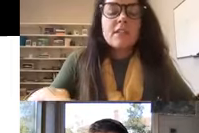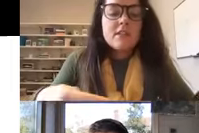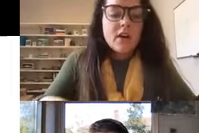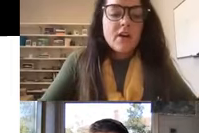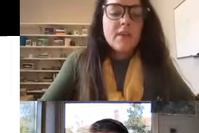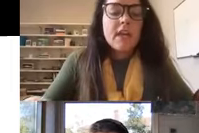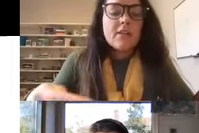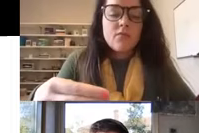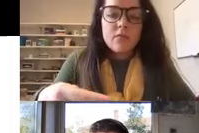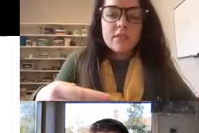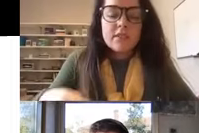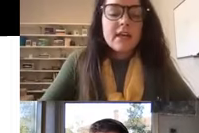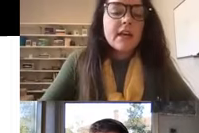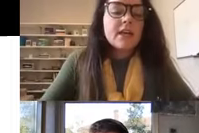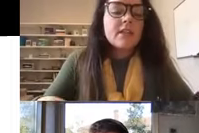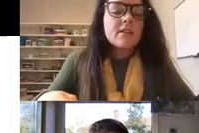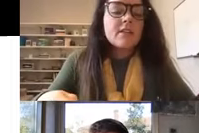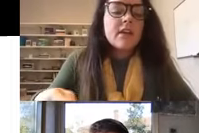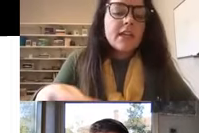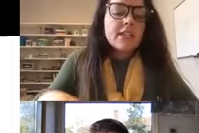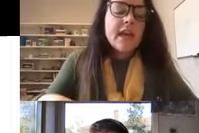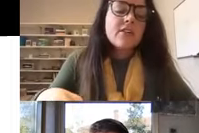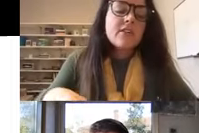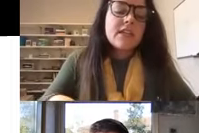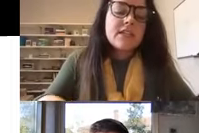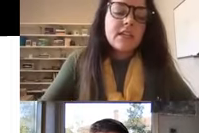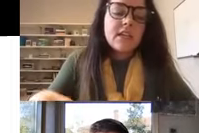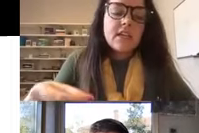white dominated societies